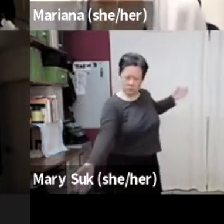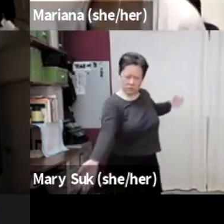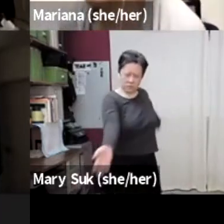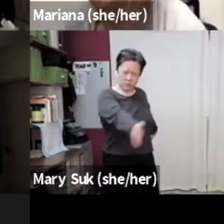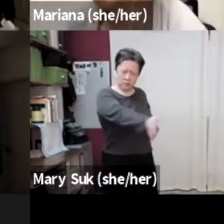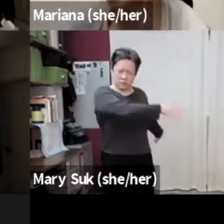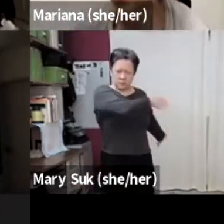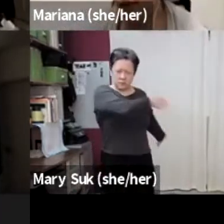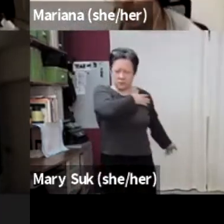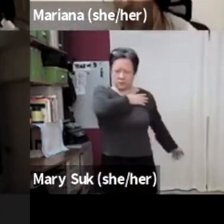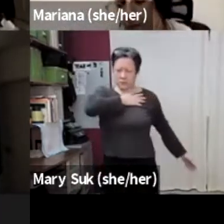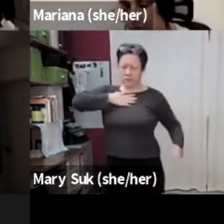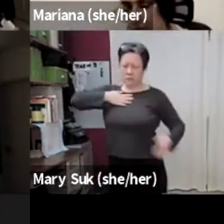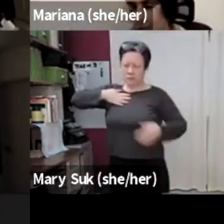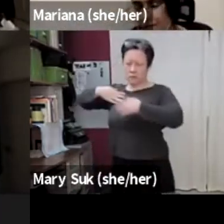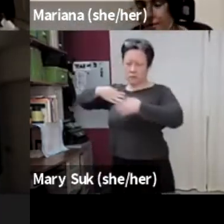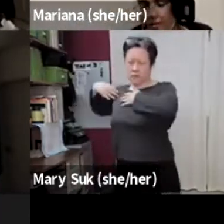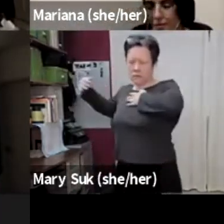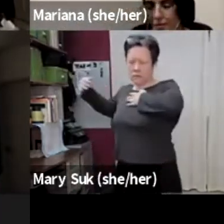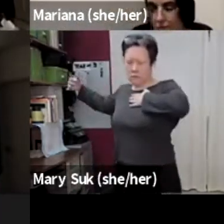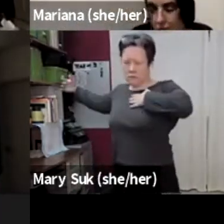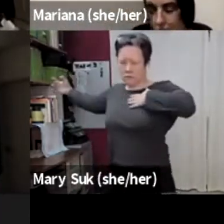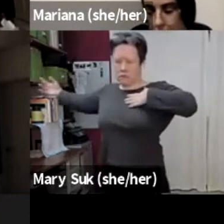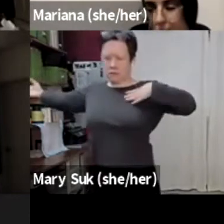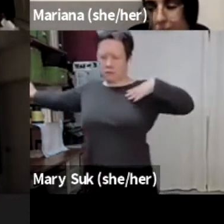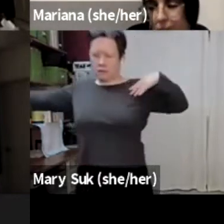Wish you were